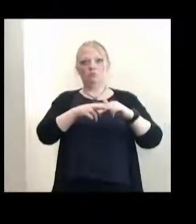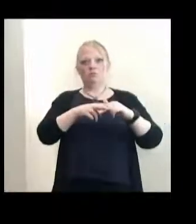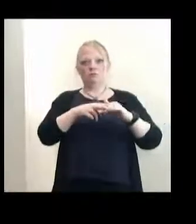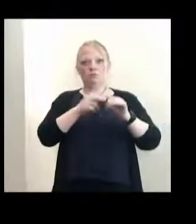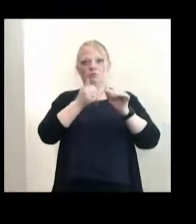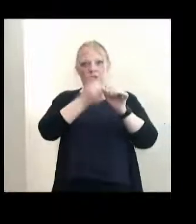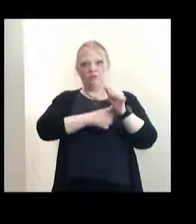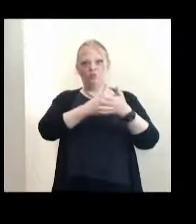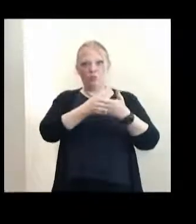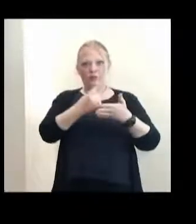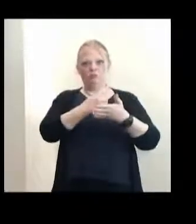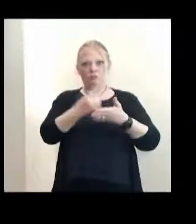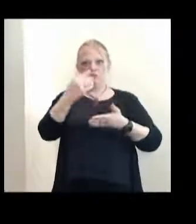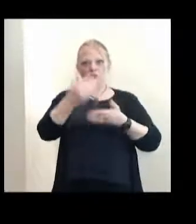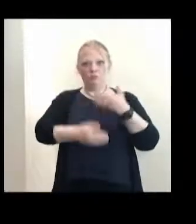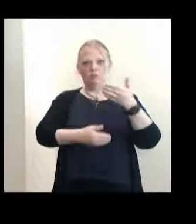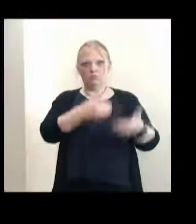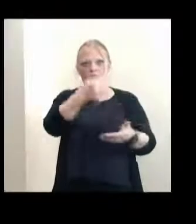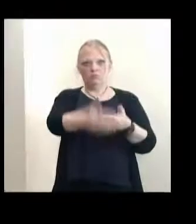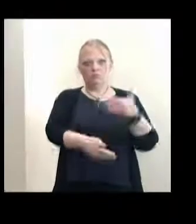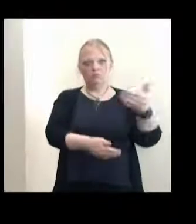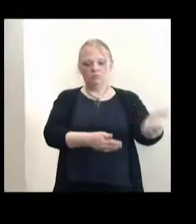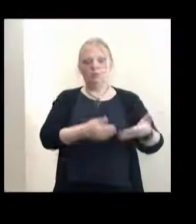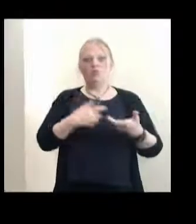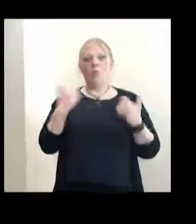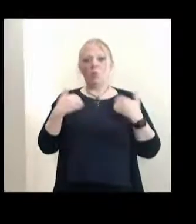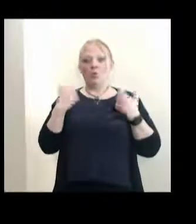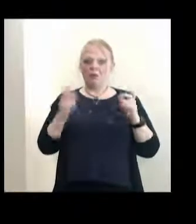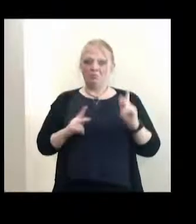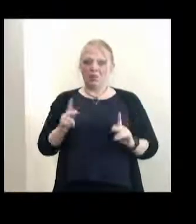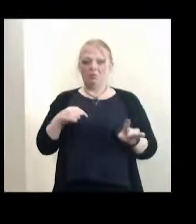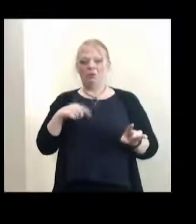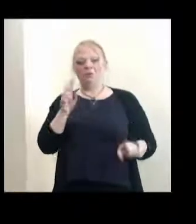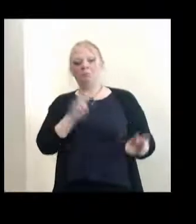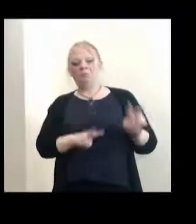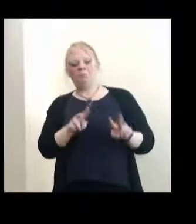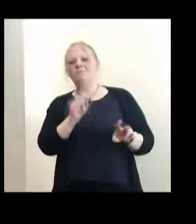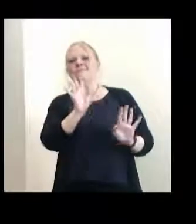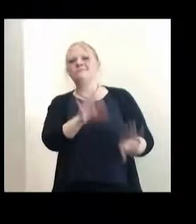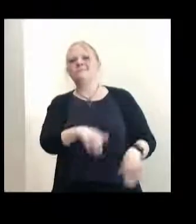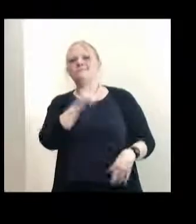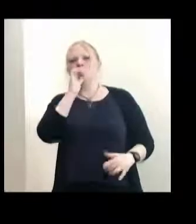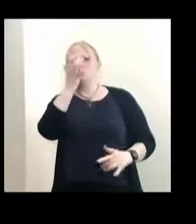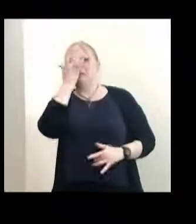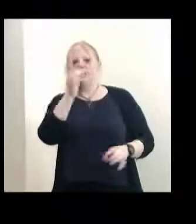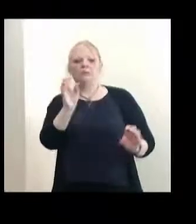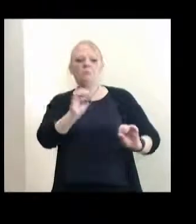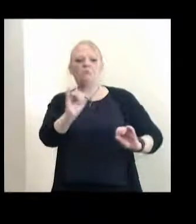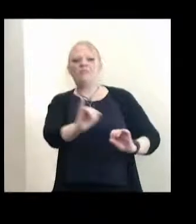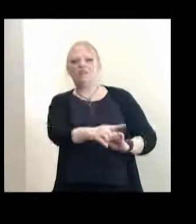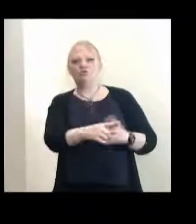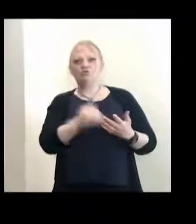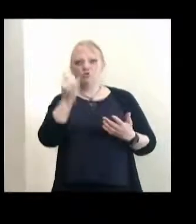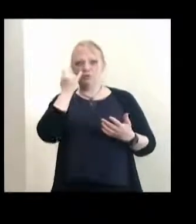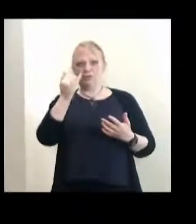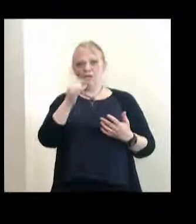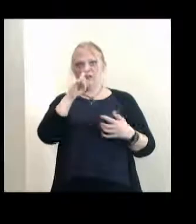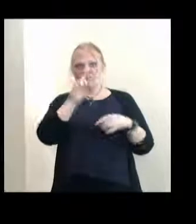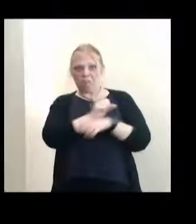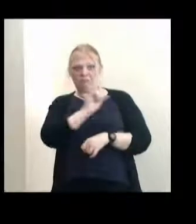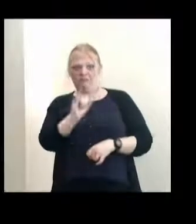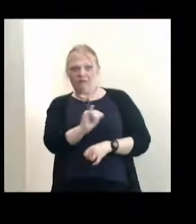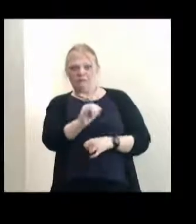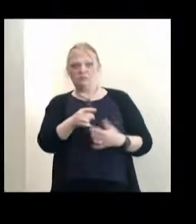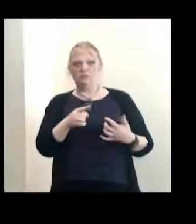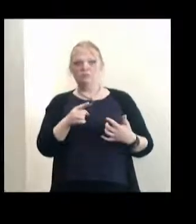again, young people, even though we've always thought that they don't get sick, they don't get infected. If they do get infected, they're